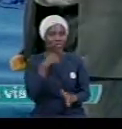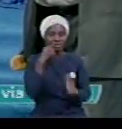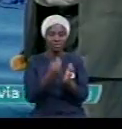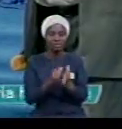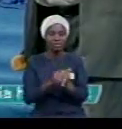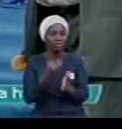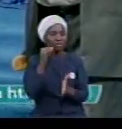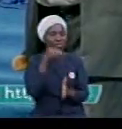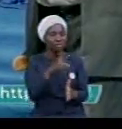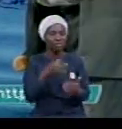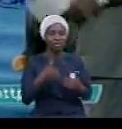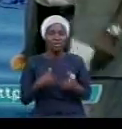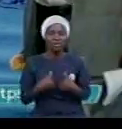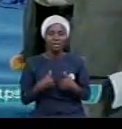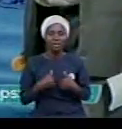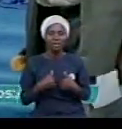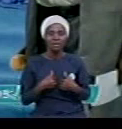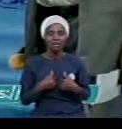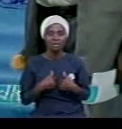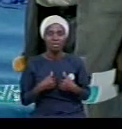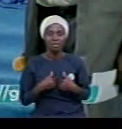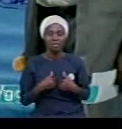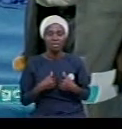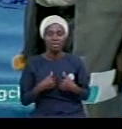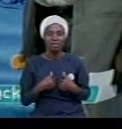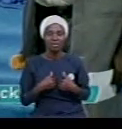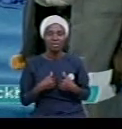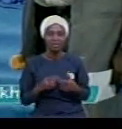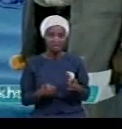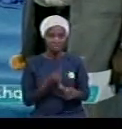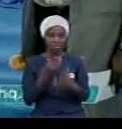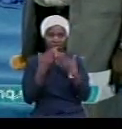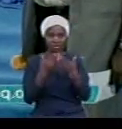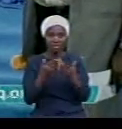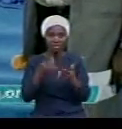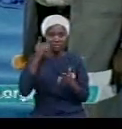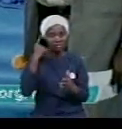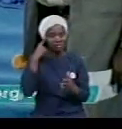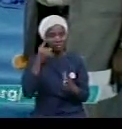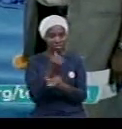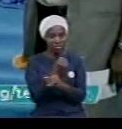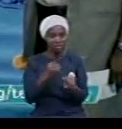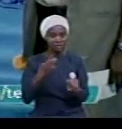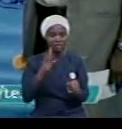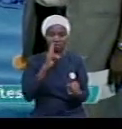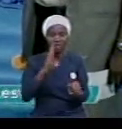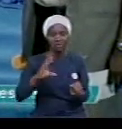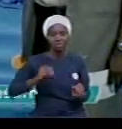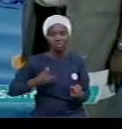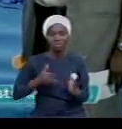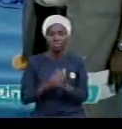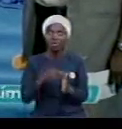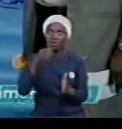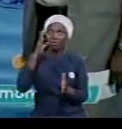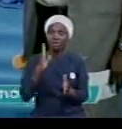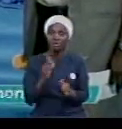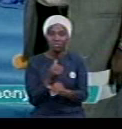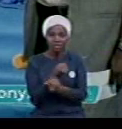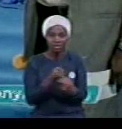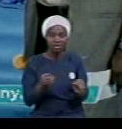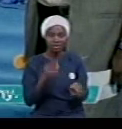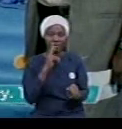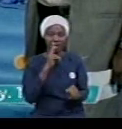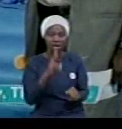battling with, first of all, she thanked God for the salvation of her souls, that God delivered her soul, granted